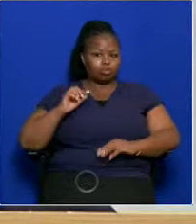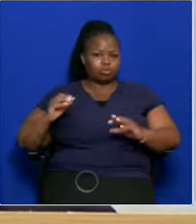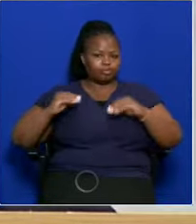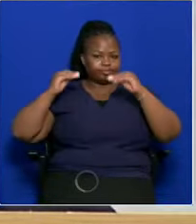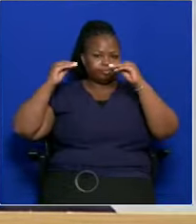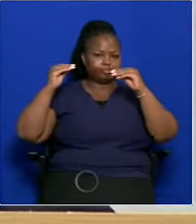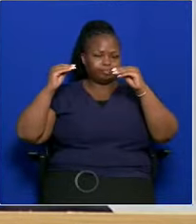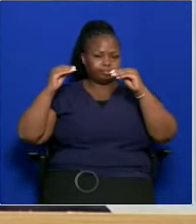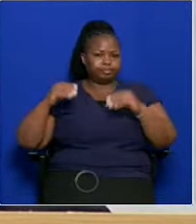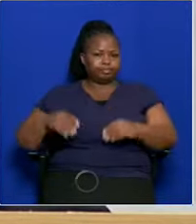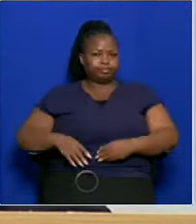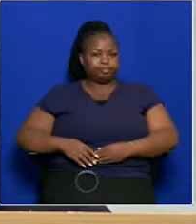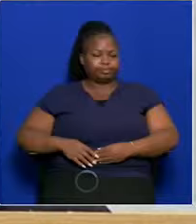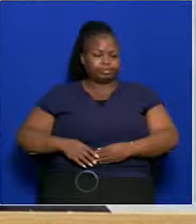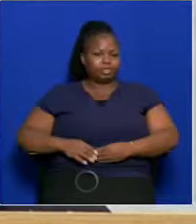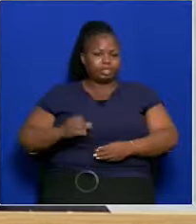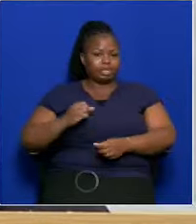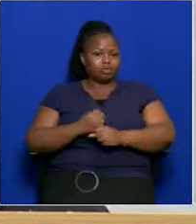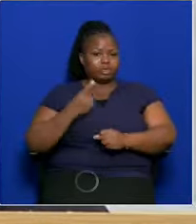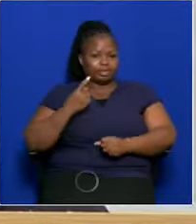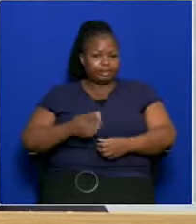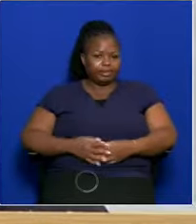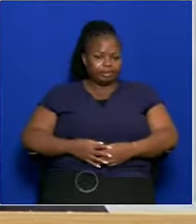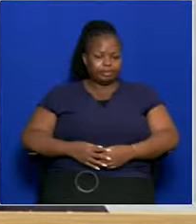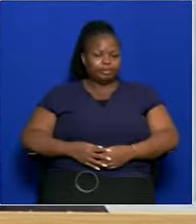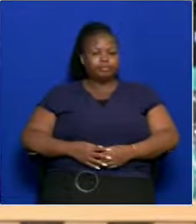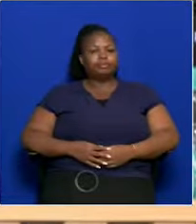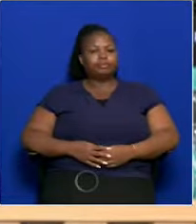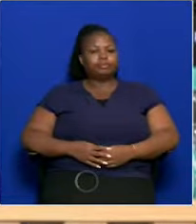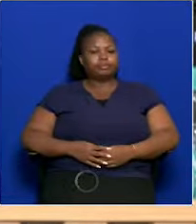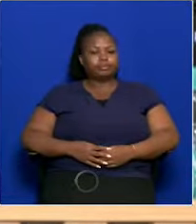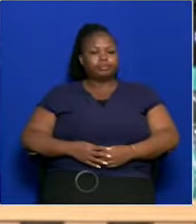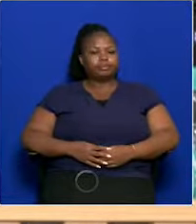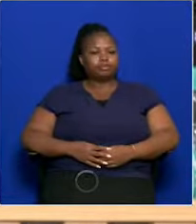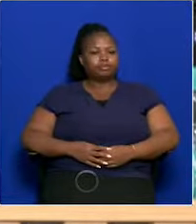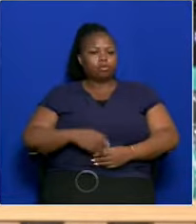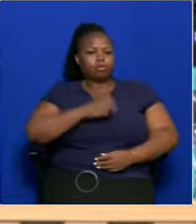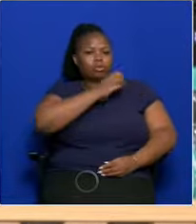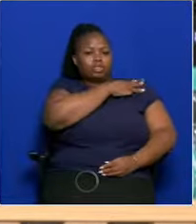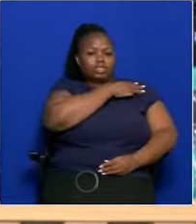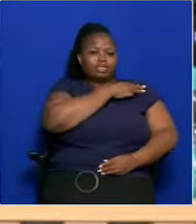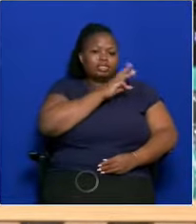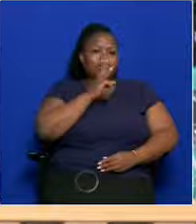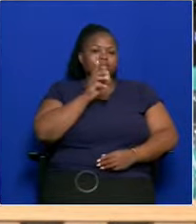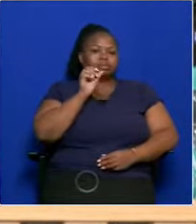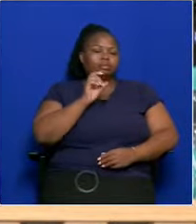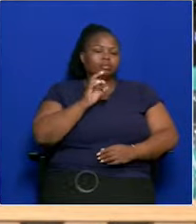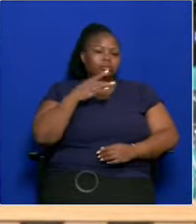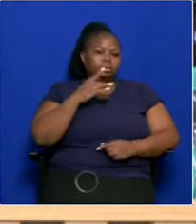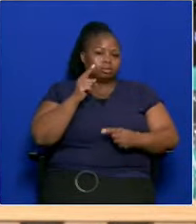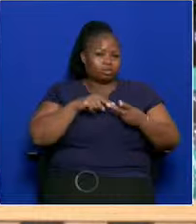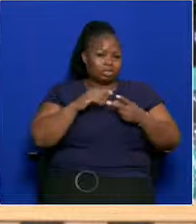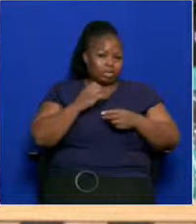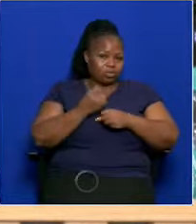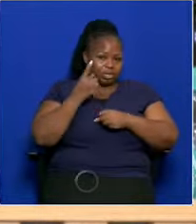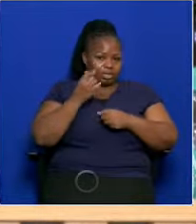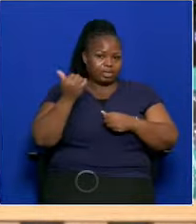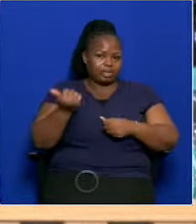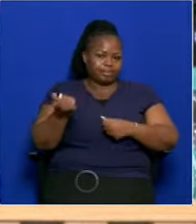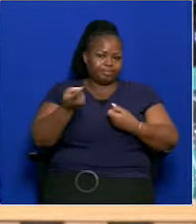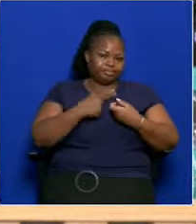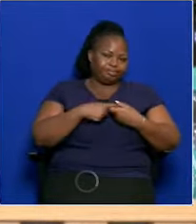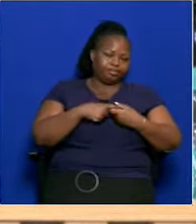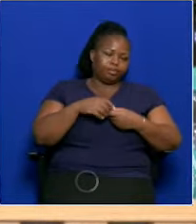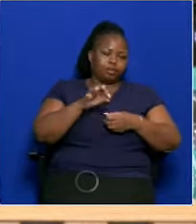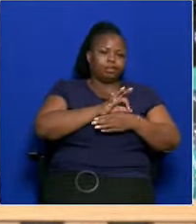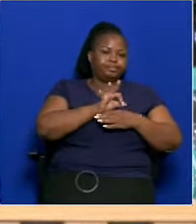Gauteng. Yes. And then if you go to the next paragraph, you say that you rejoined organized crime in